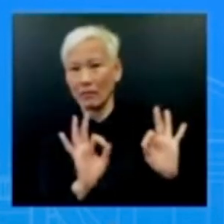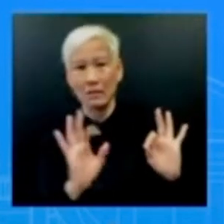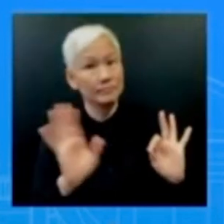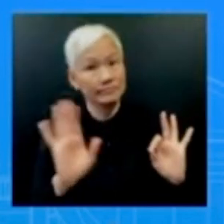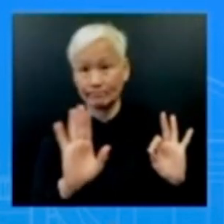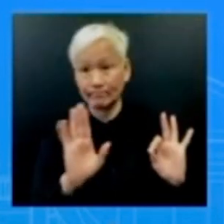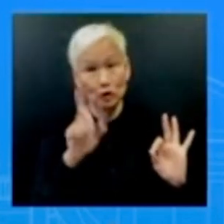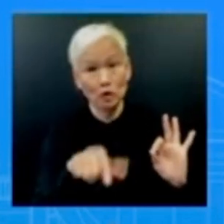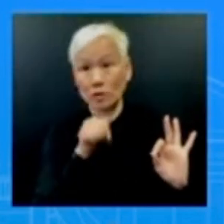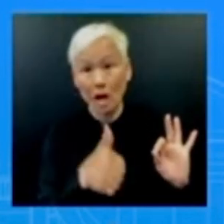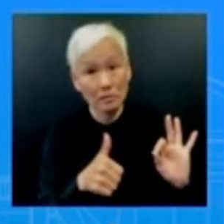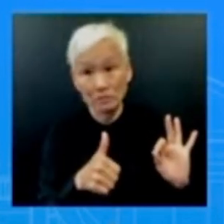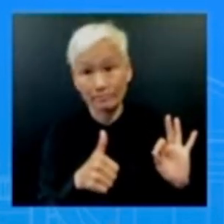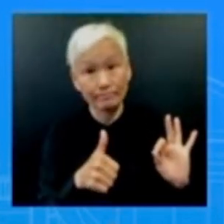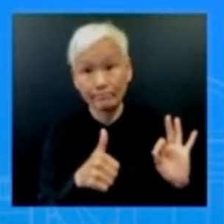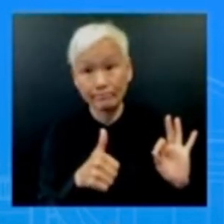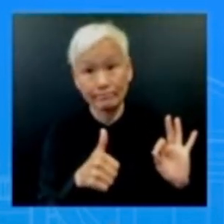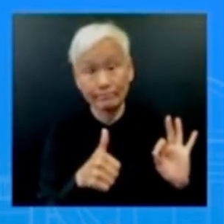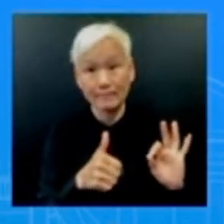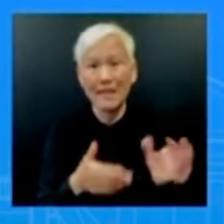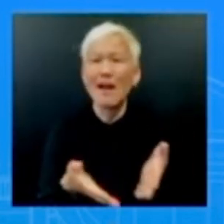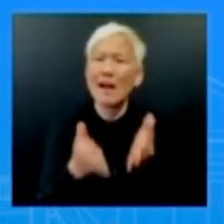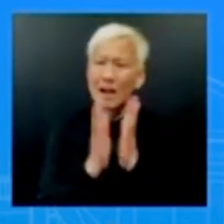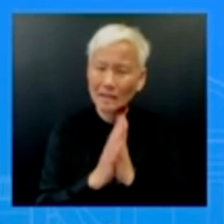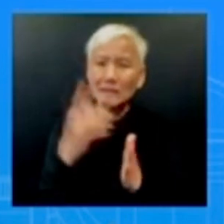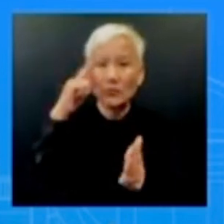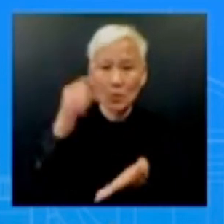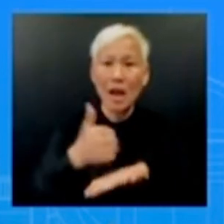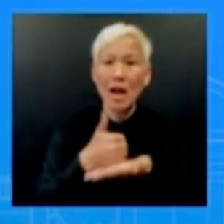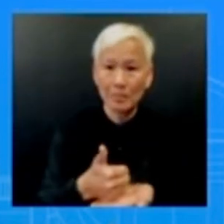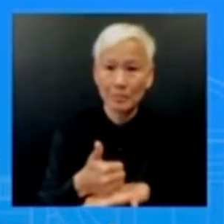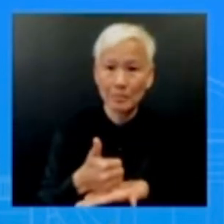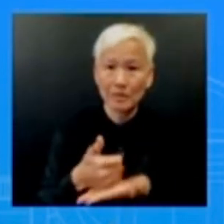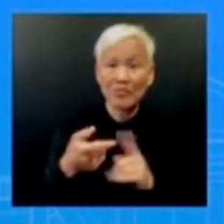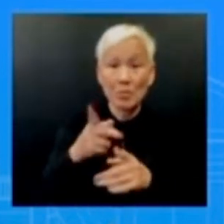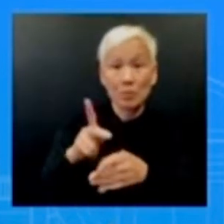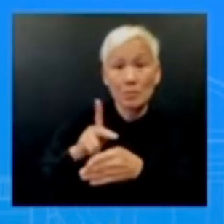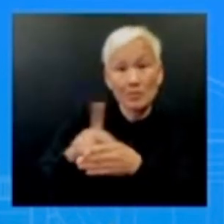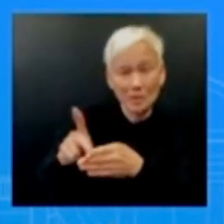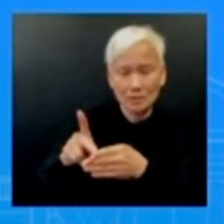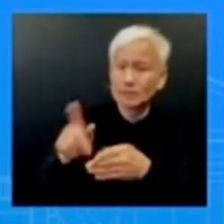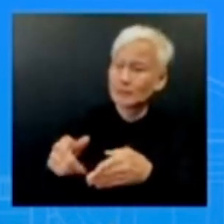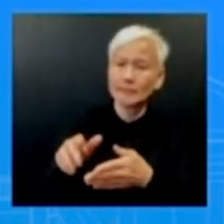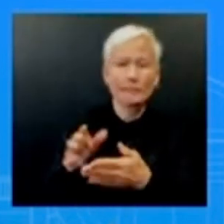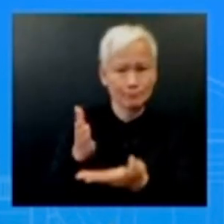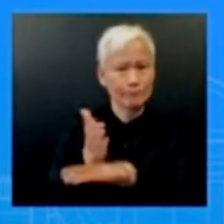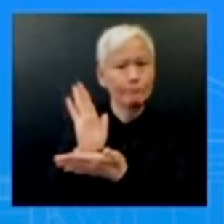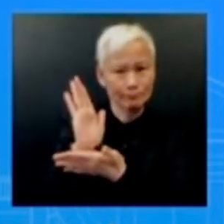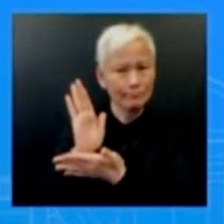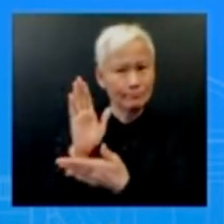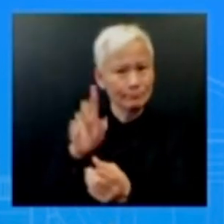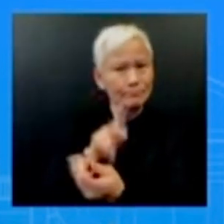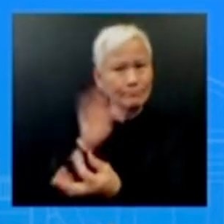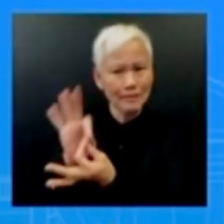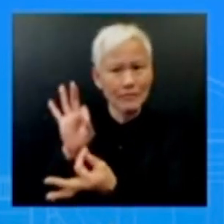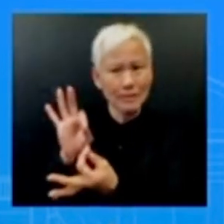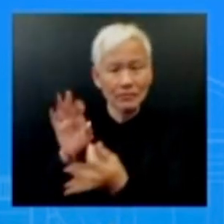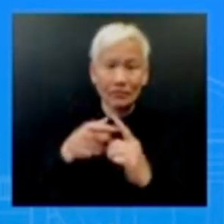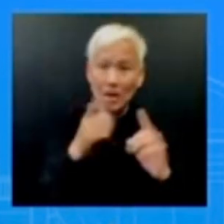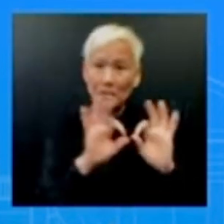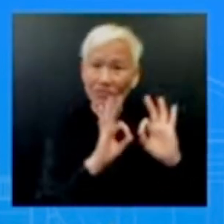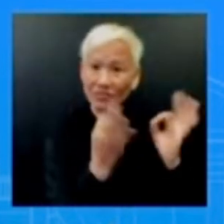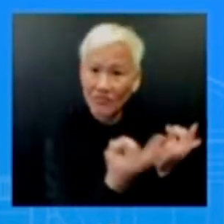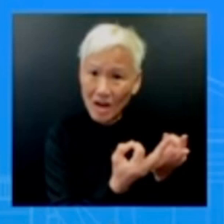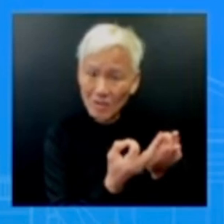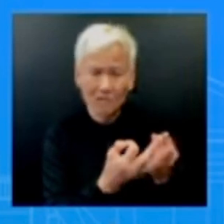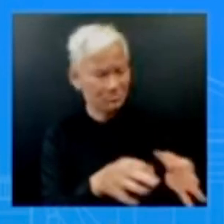professional, fantastic. If it needs to be a loved one, equally as good in a lot of ways, because sometimes you just need to let that pressure, that pressure valve release.